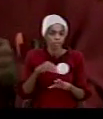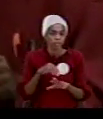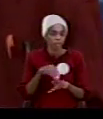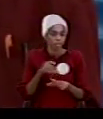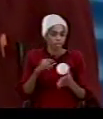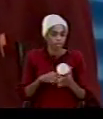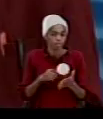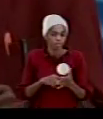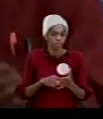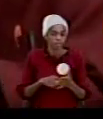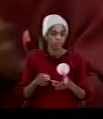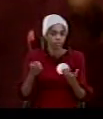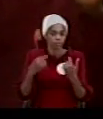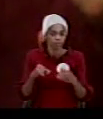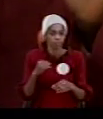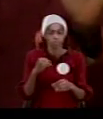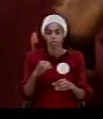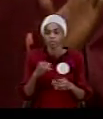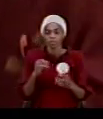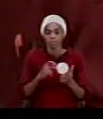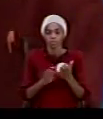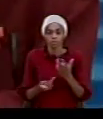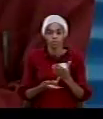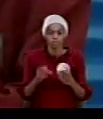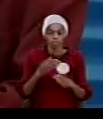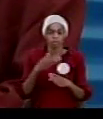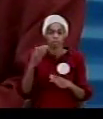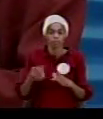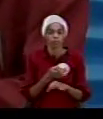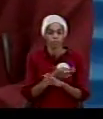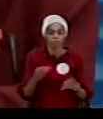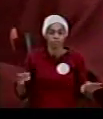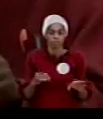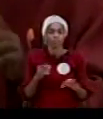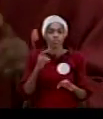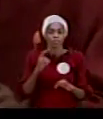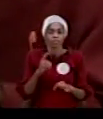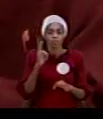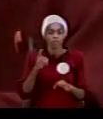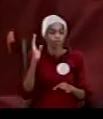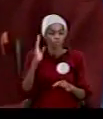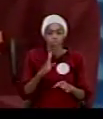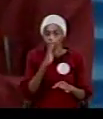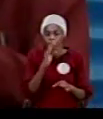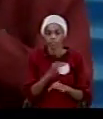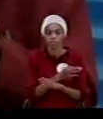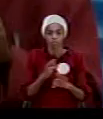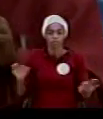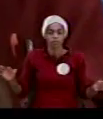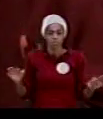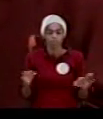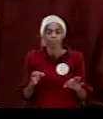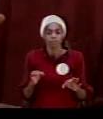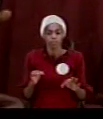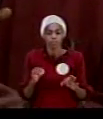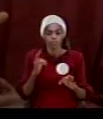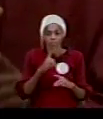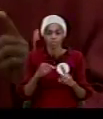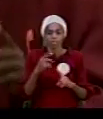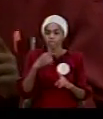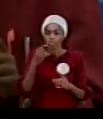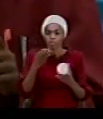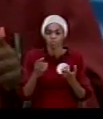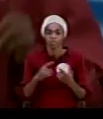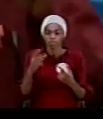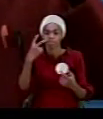total freedom from all problems, you are going to be free while you desire to see the daddy Kumuyi. I said,